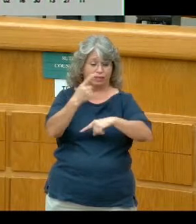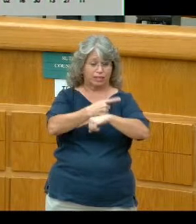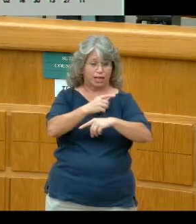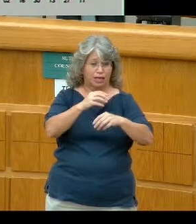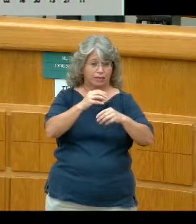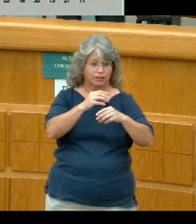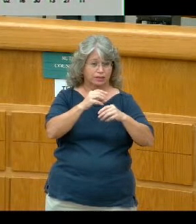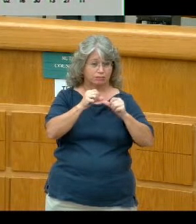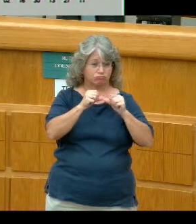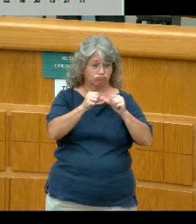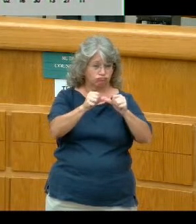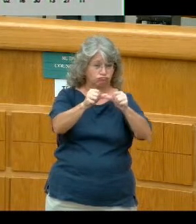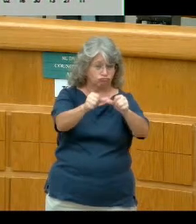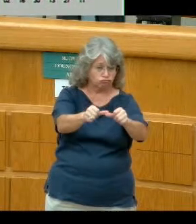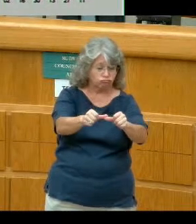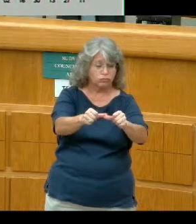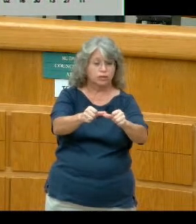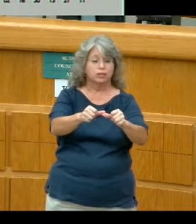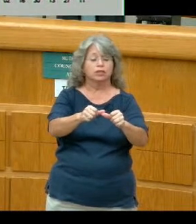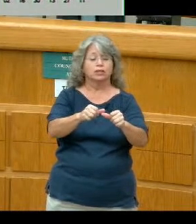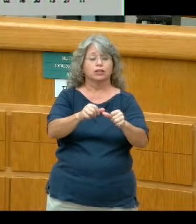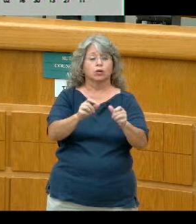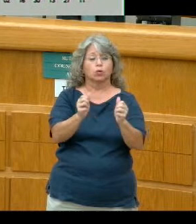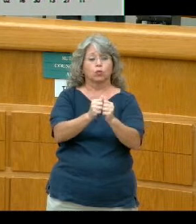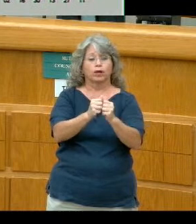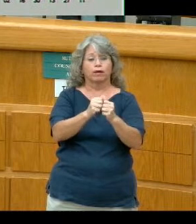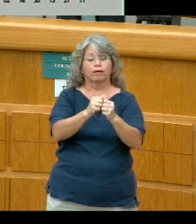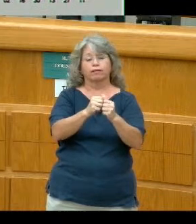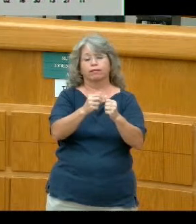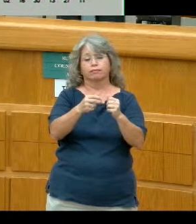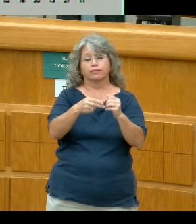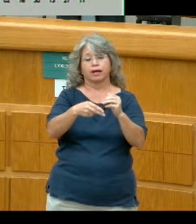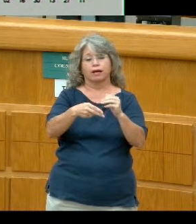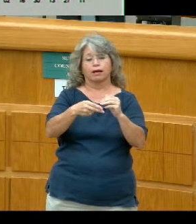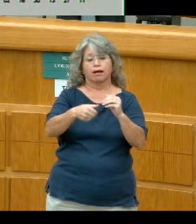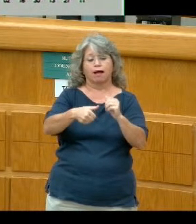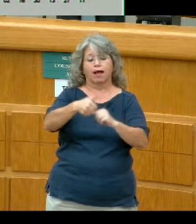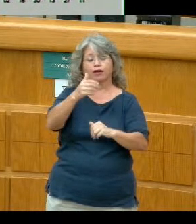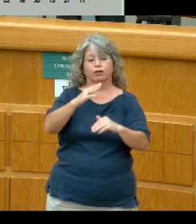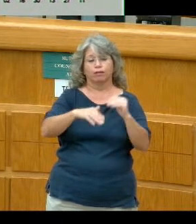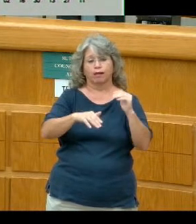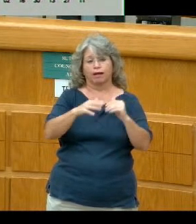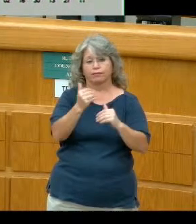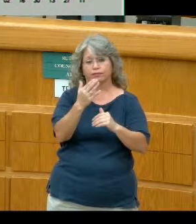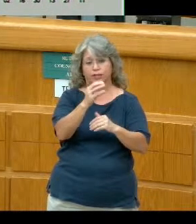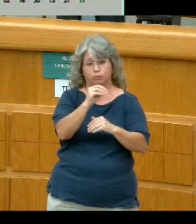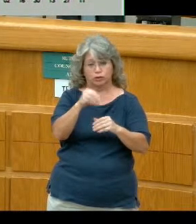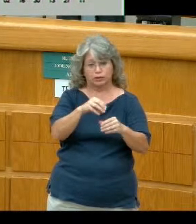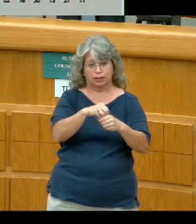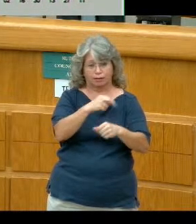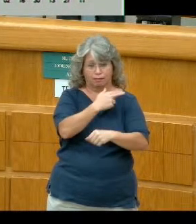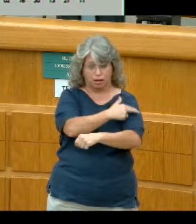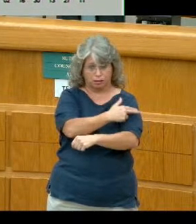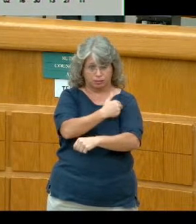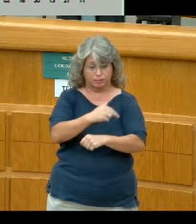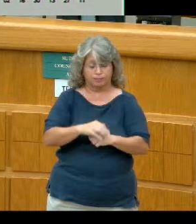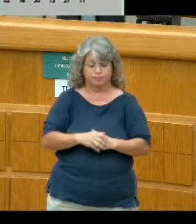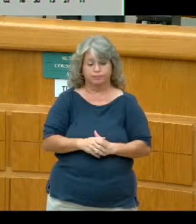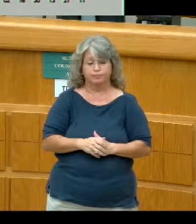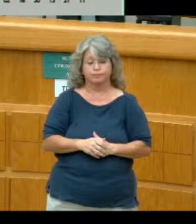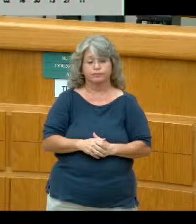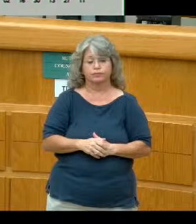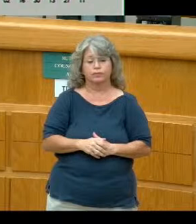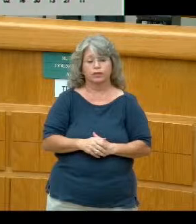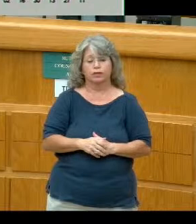row. That's the way it's going to work. There's other assumptions built into the model, but they're not that important right now. This is